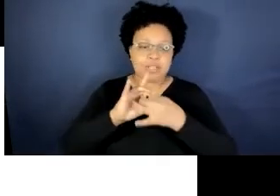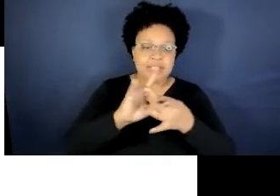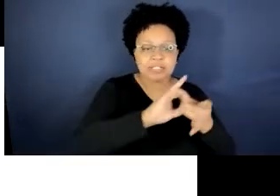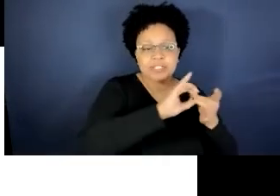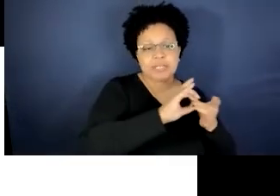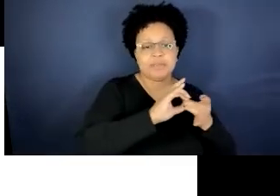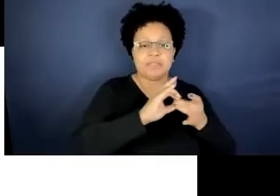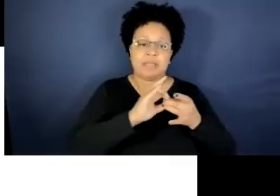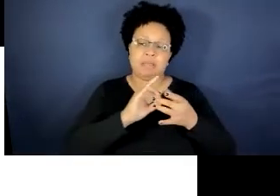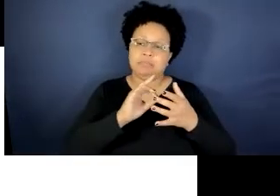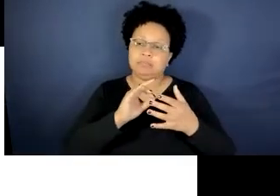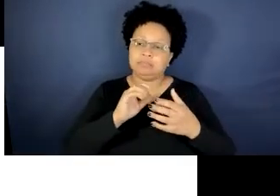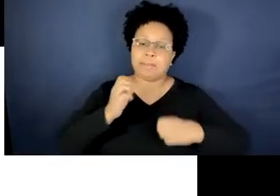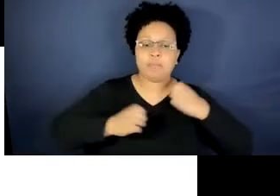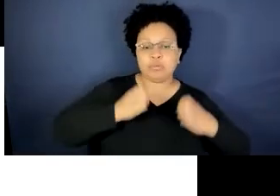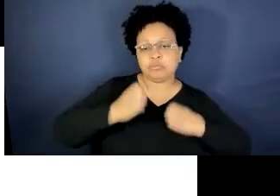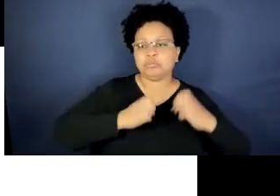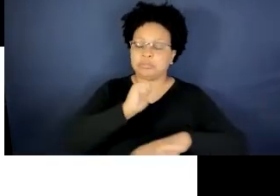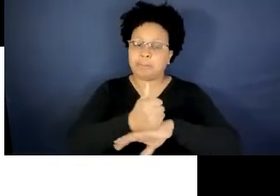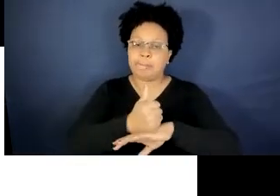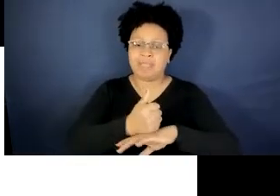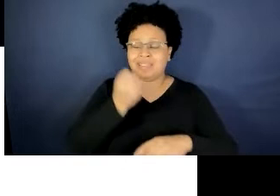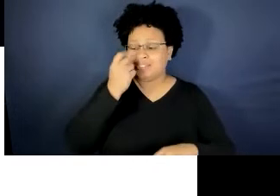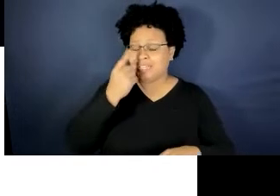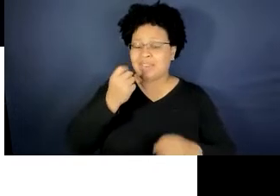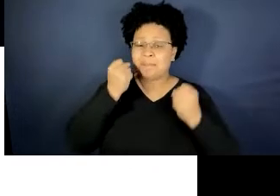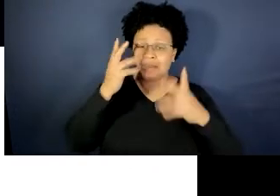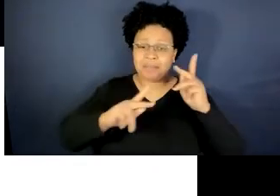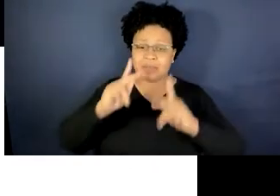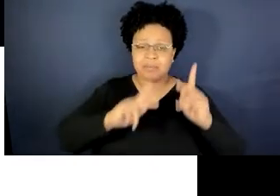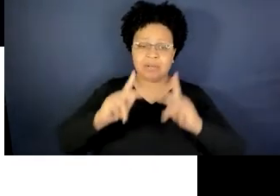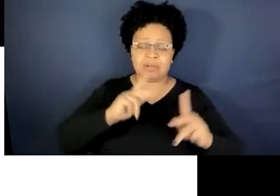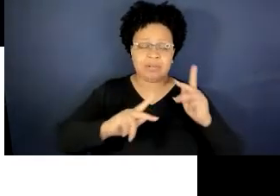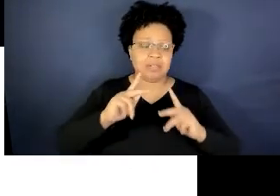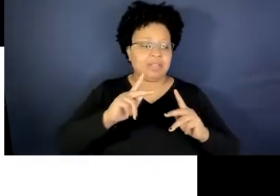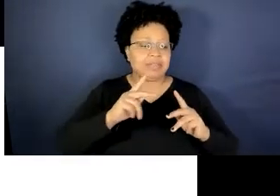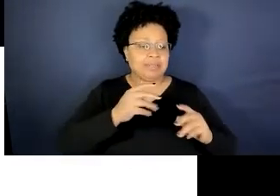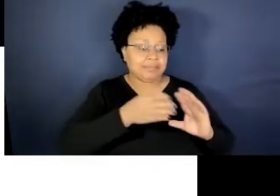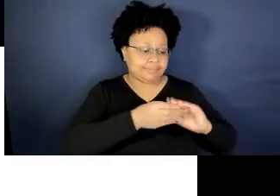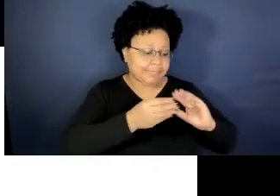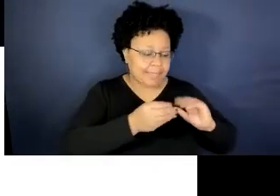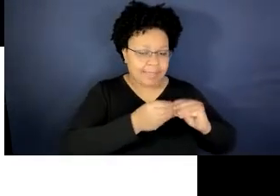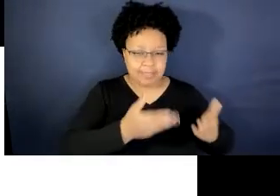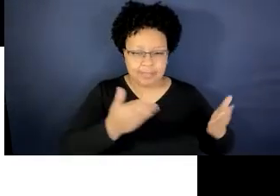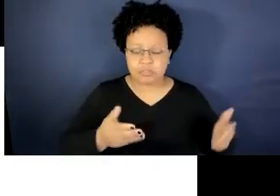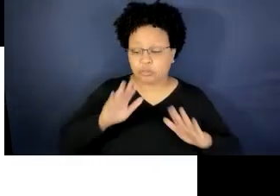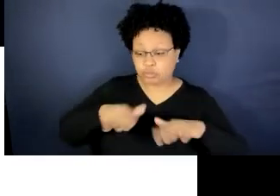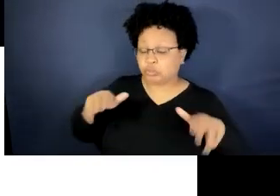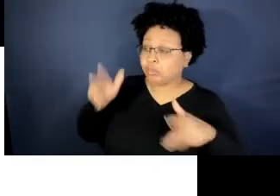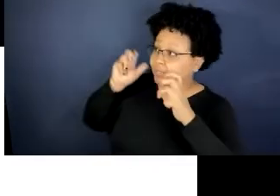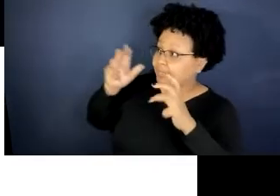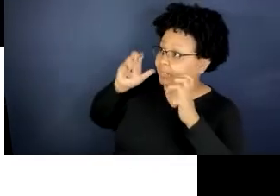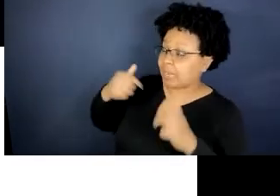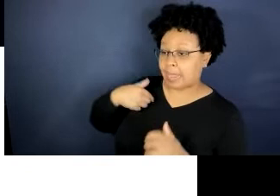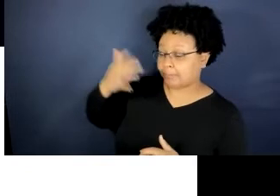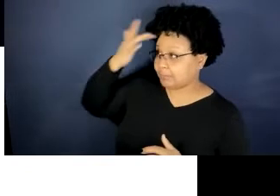You may be, our kids are told lots of stuff about themselves. They're told how smart they are. They're